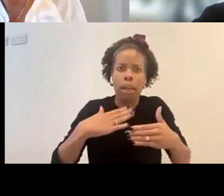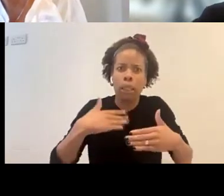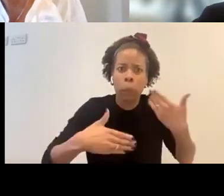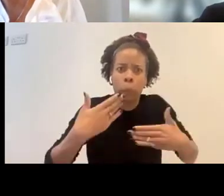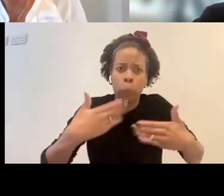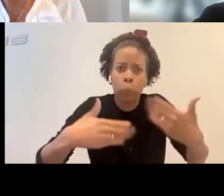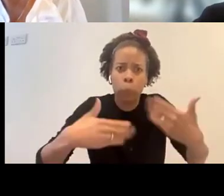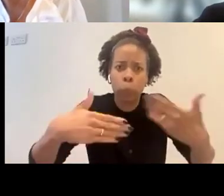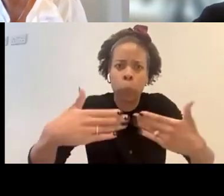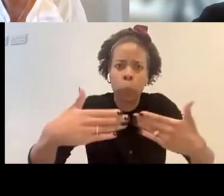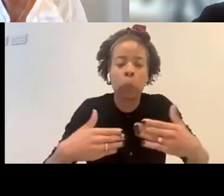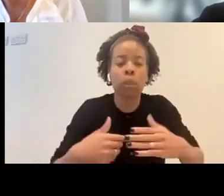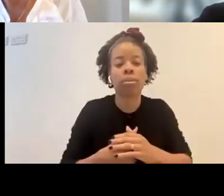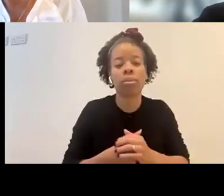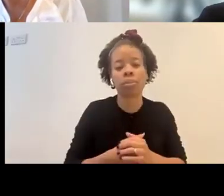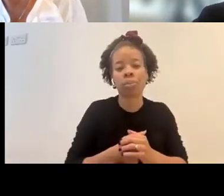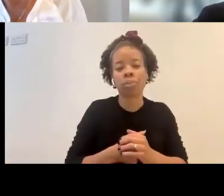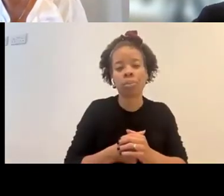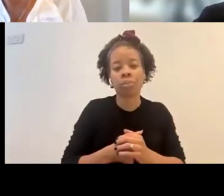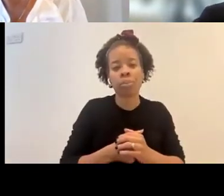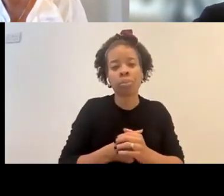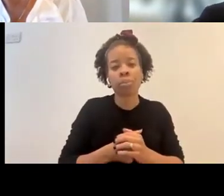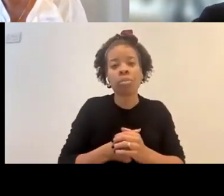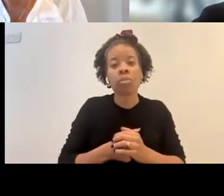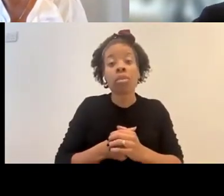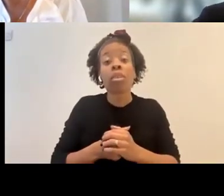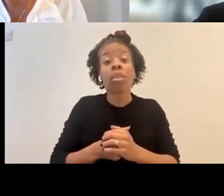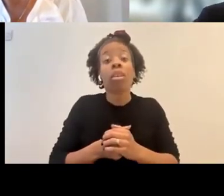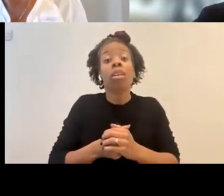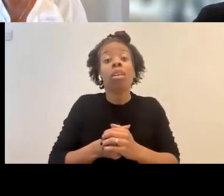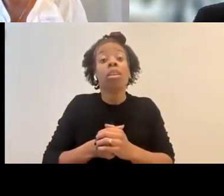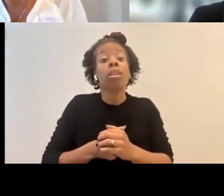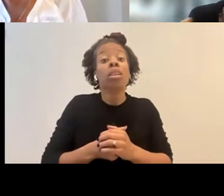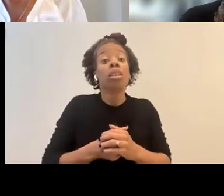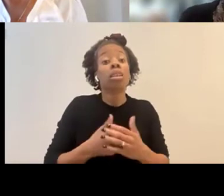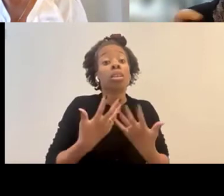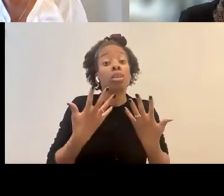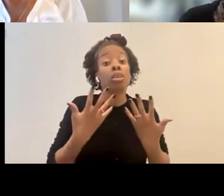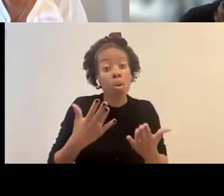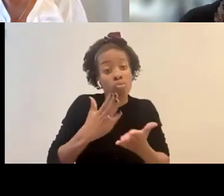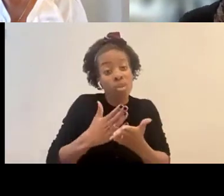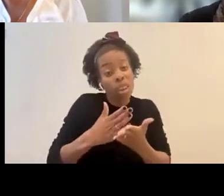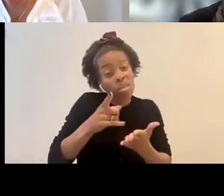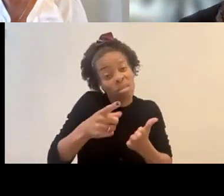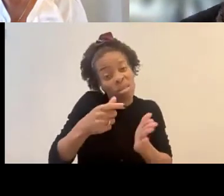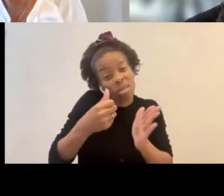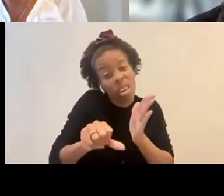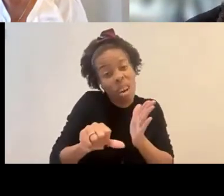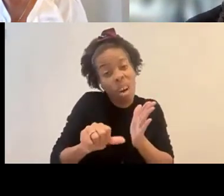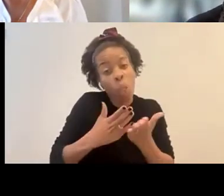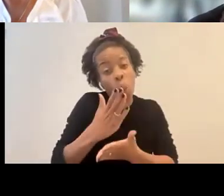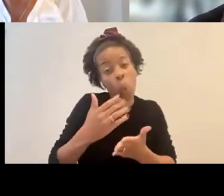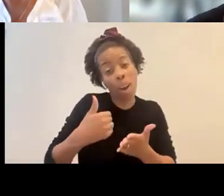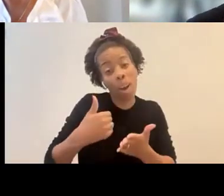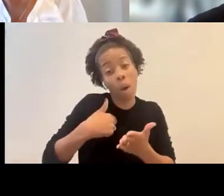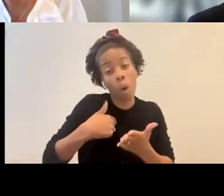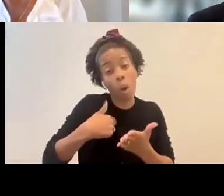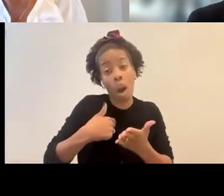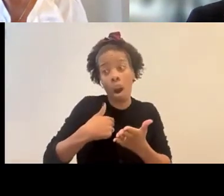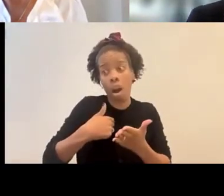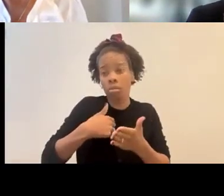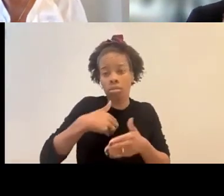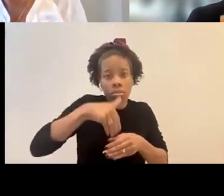that. So it began with really the internal conversations